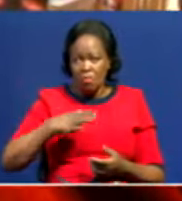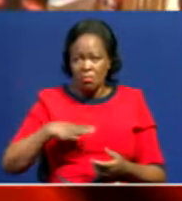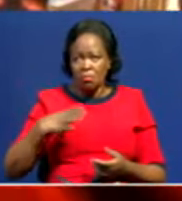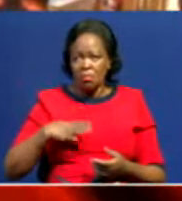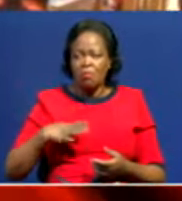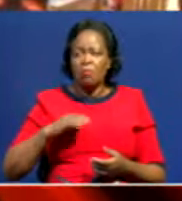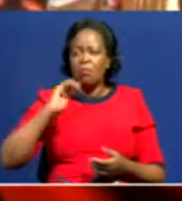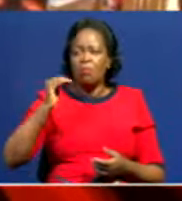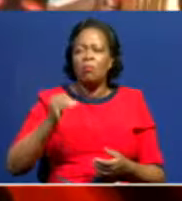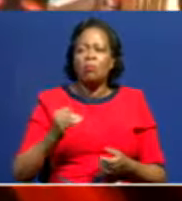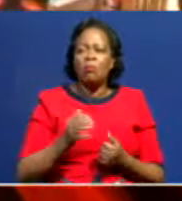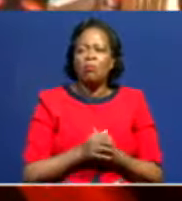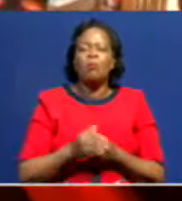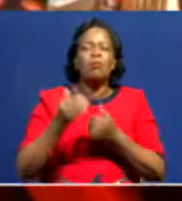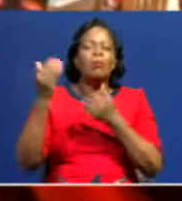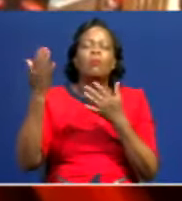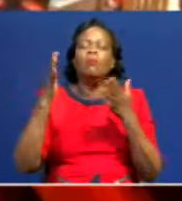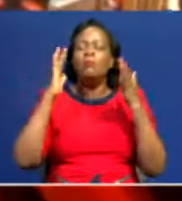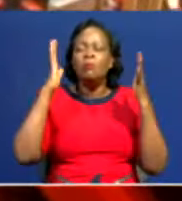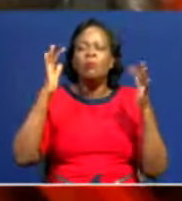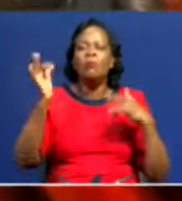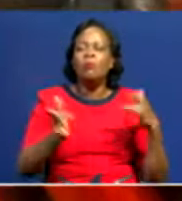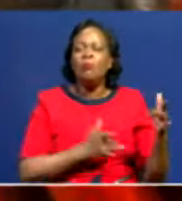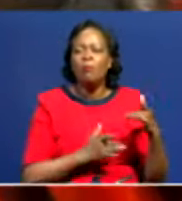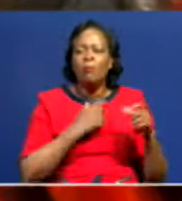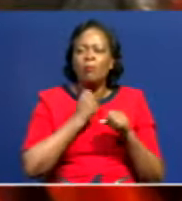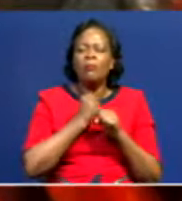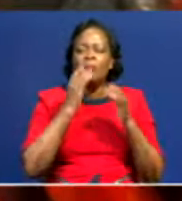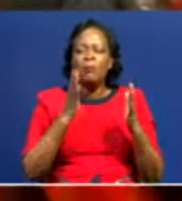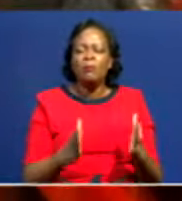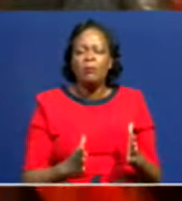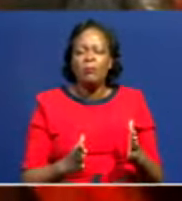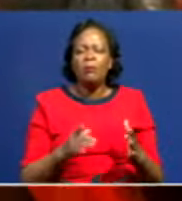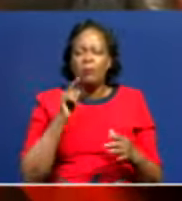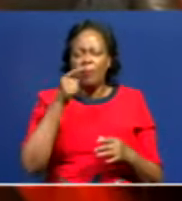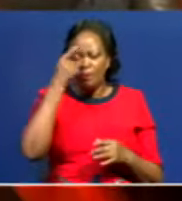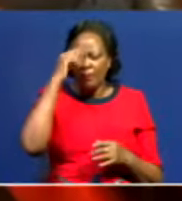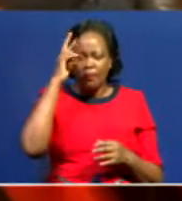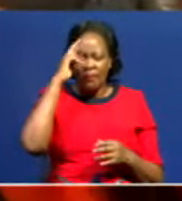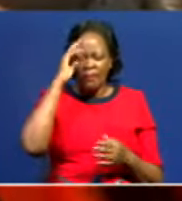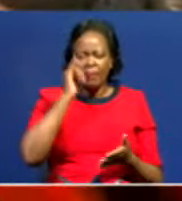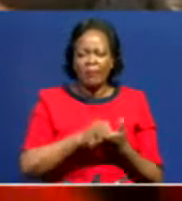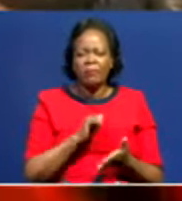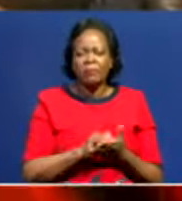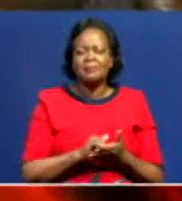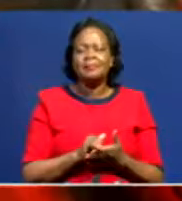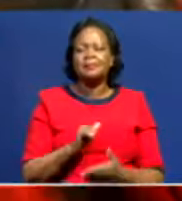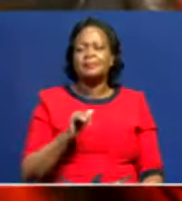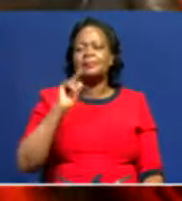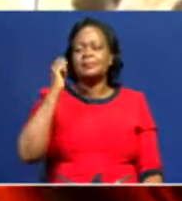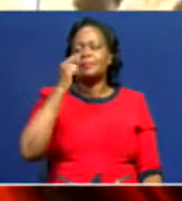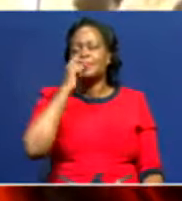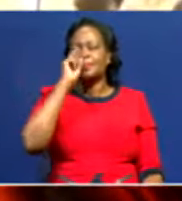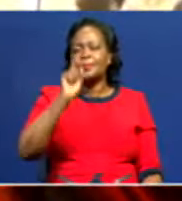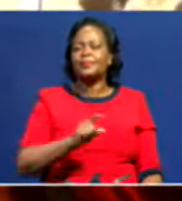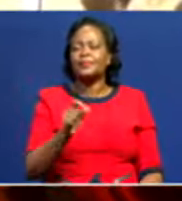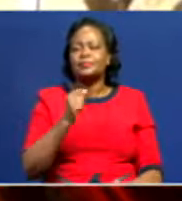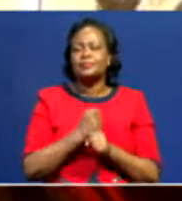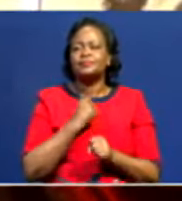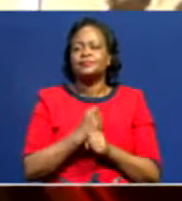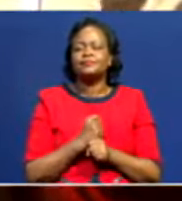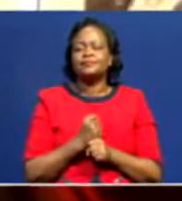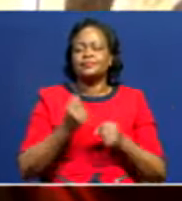County have caused a major concern for stakeholders. It is for this reason that the Kenya Red Cross is conducting